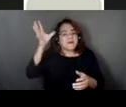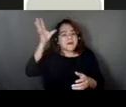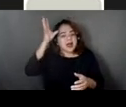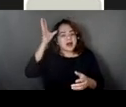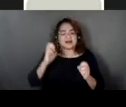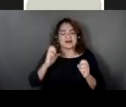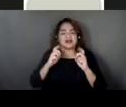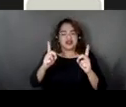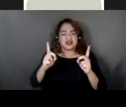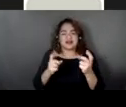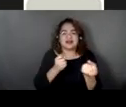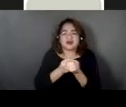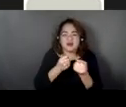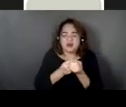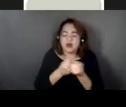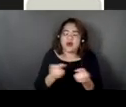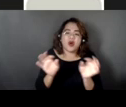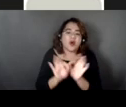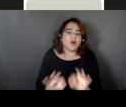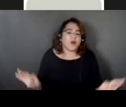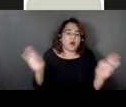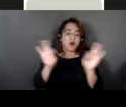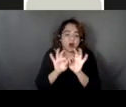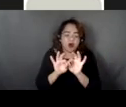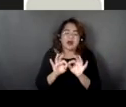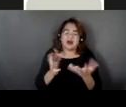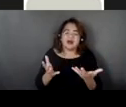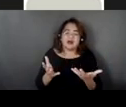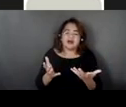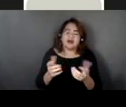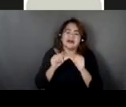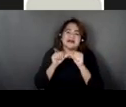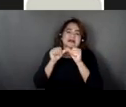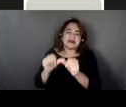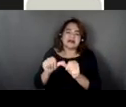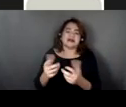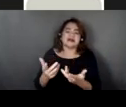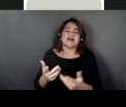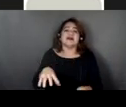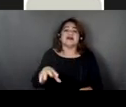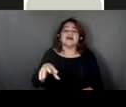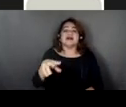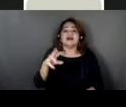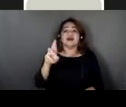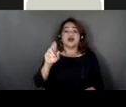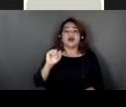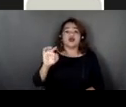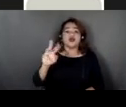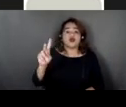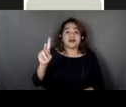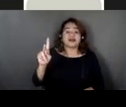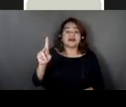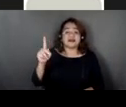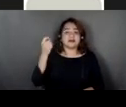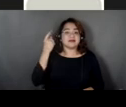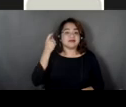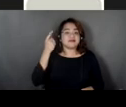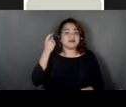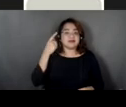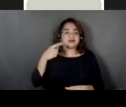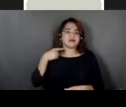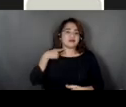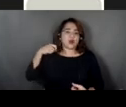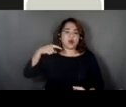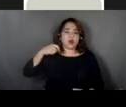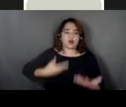The hormone therapy risks question, I think the first thing I would say is it sounds like probably the starting point would just be to have your